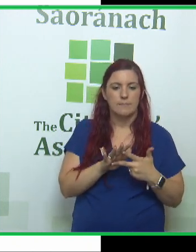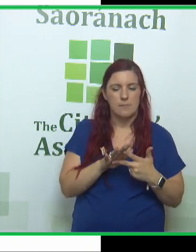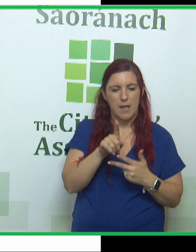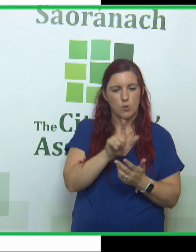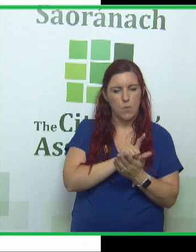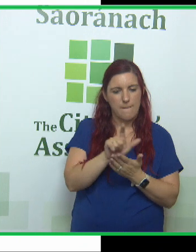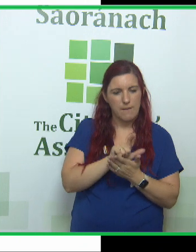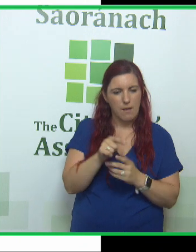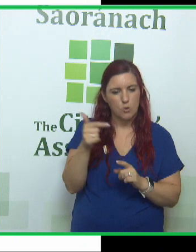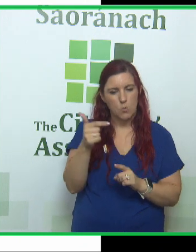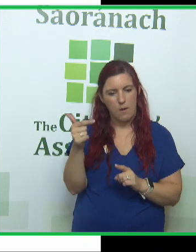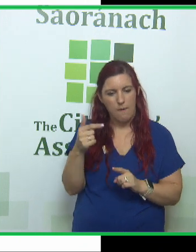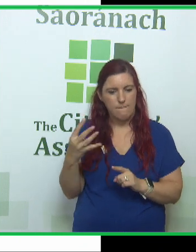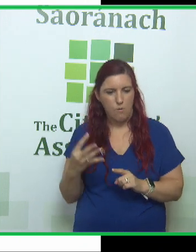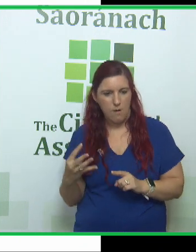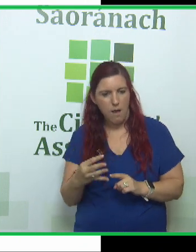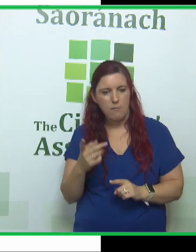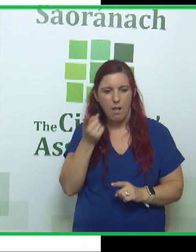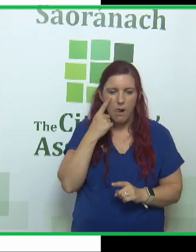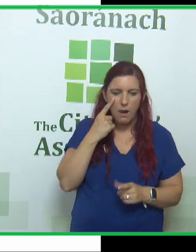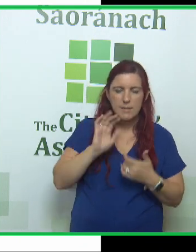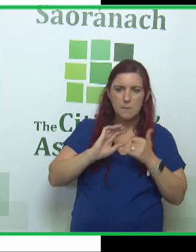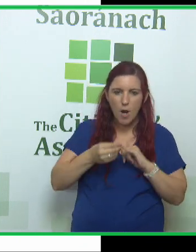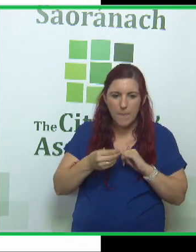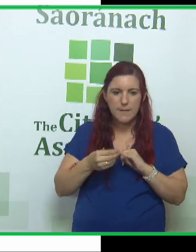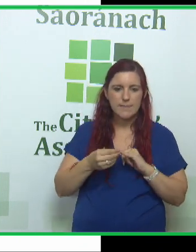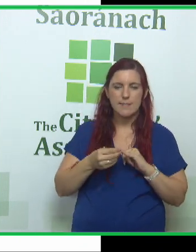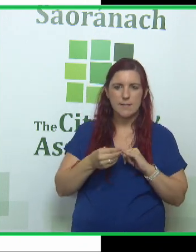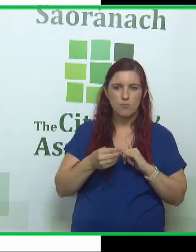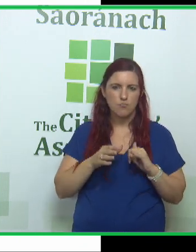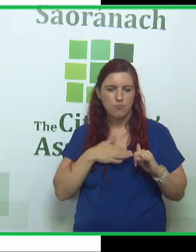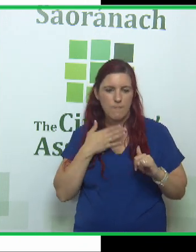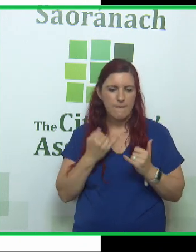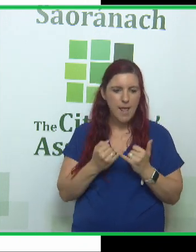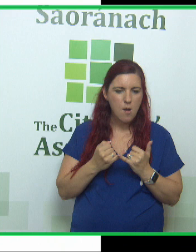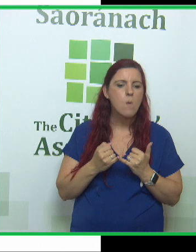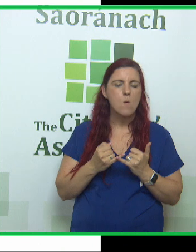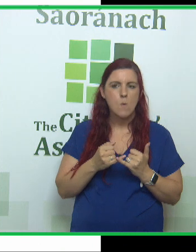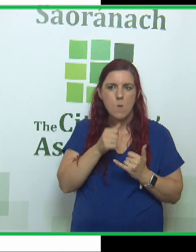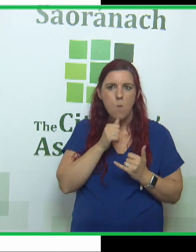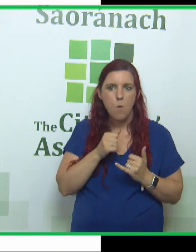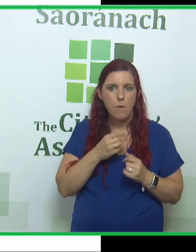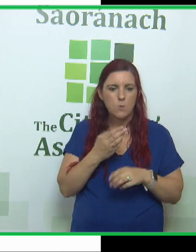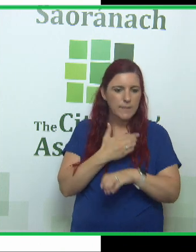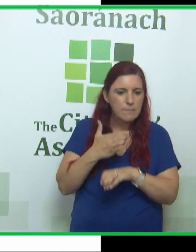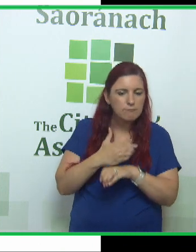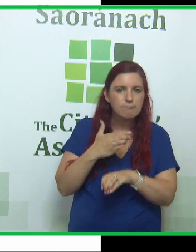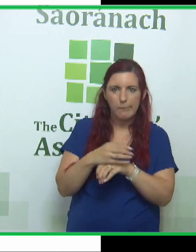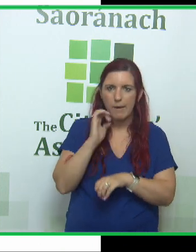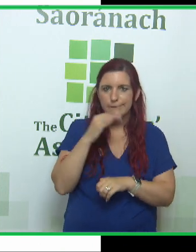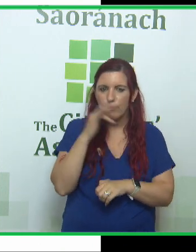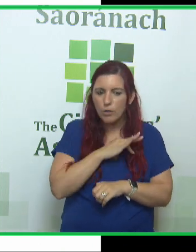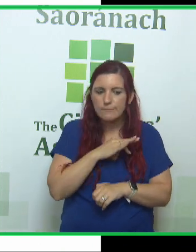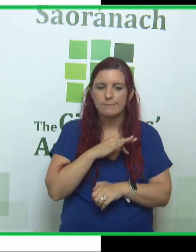and 4 o'clock. They're experimenting. Then if they like it, the hedonistic element, they keep going because it's fun. They don't do it because it's not